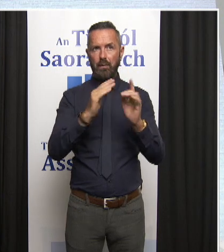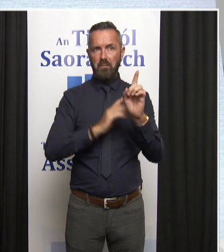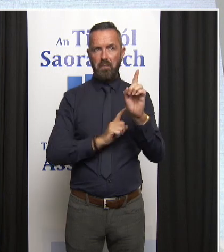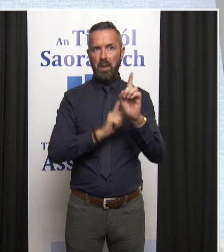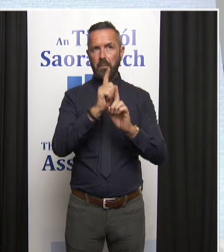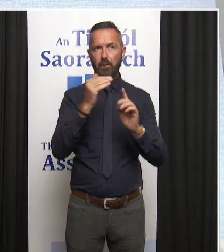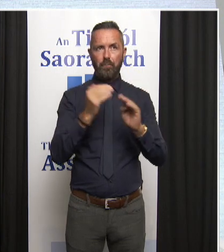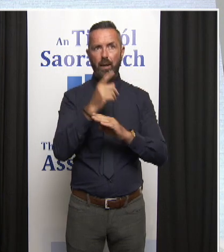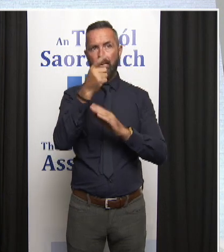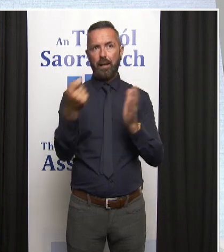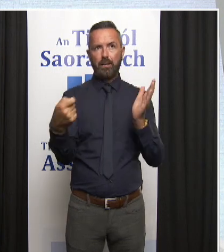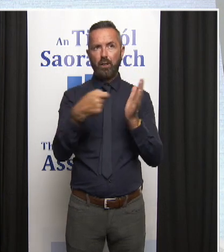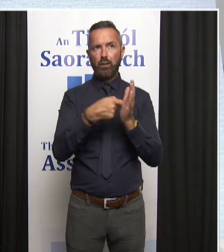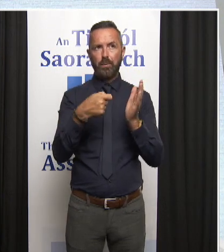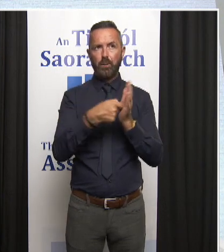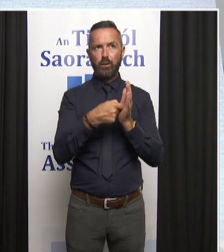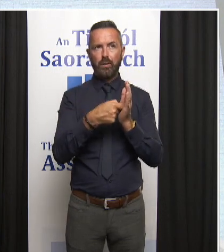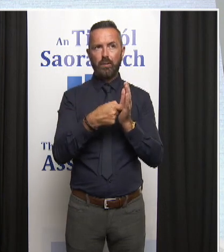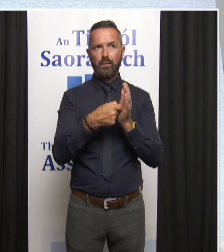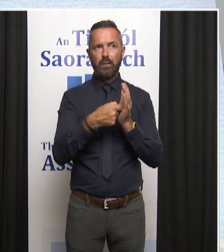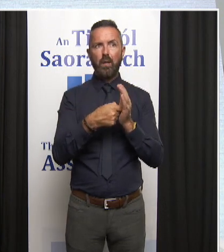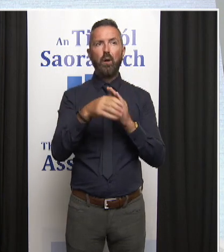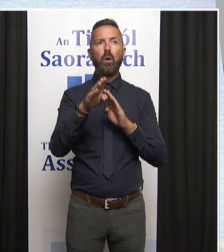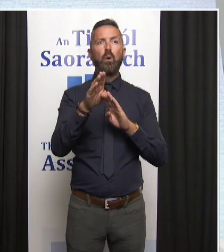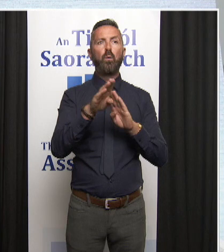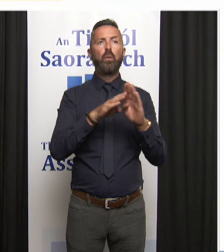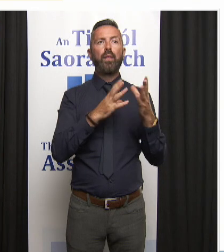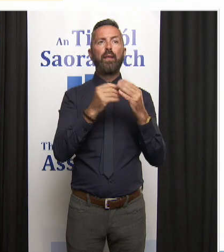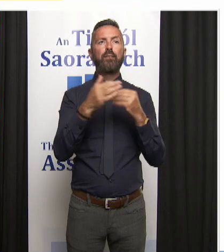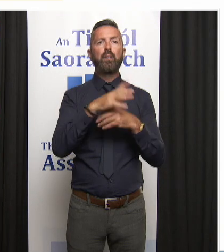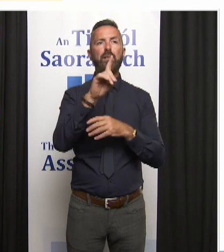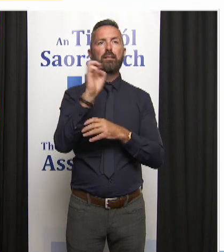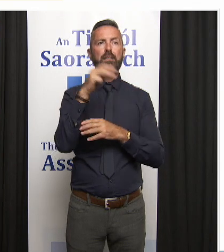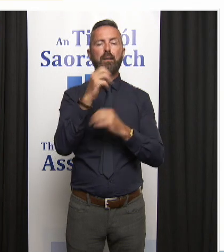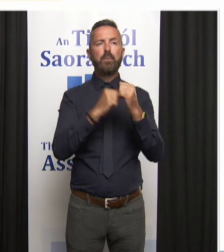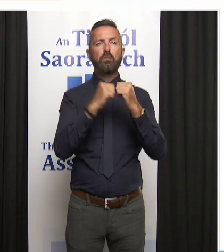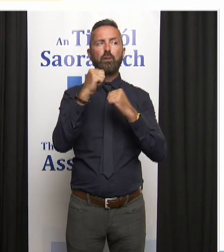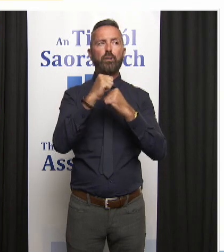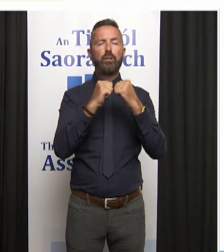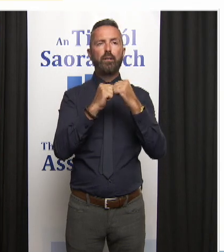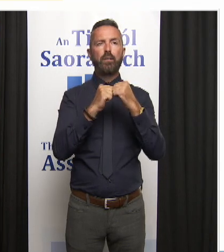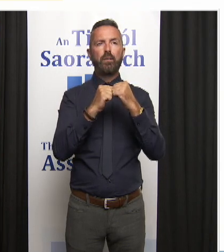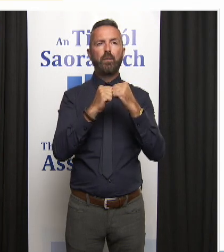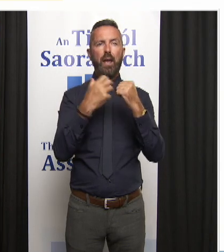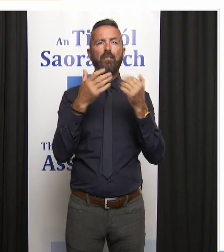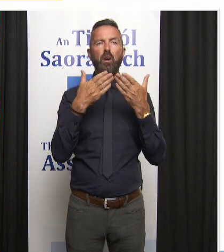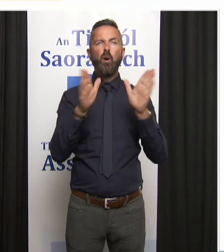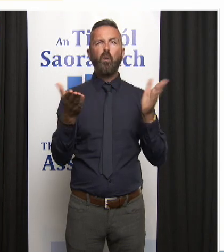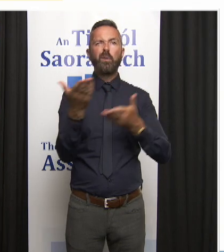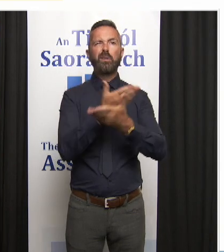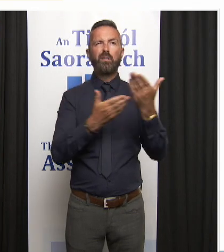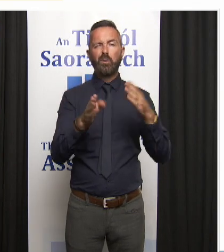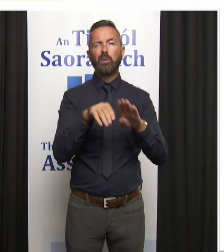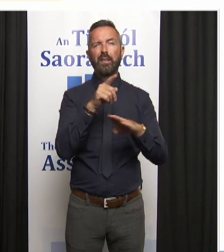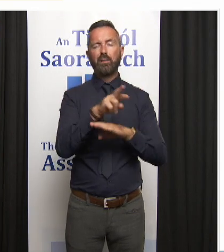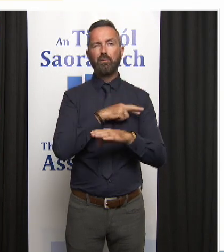that contribution. With regard to features for the DEM structure, we had an open discussion with